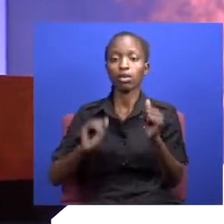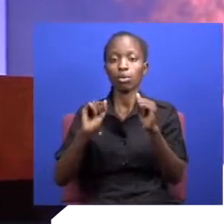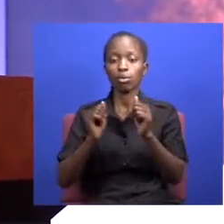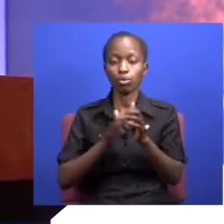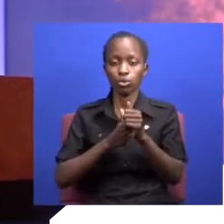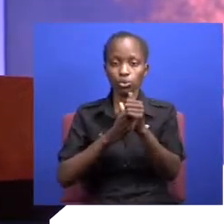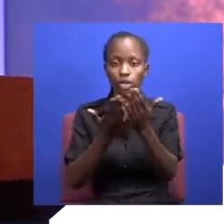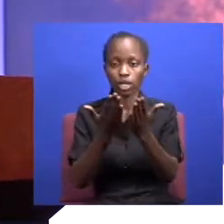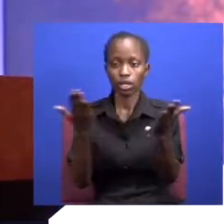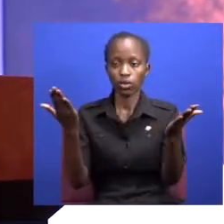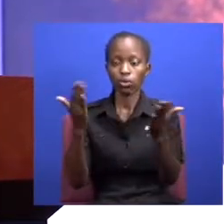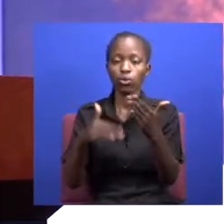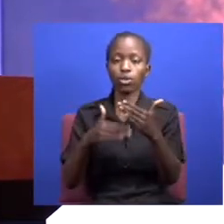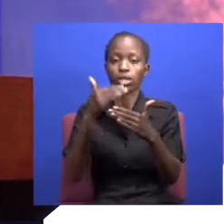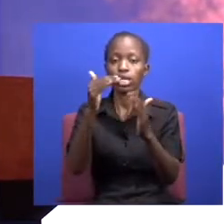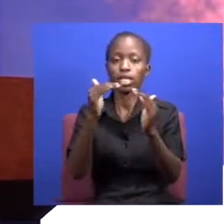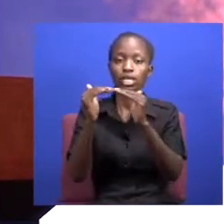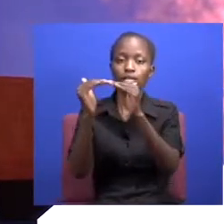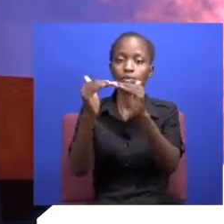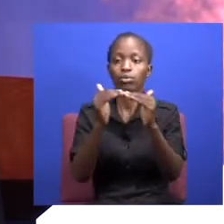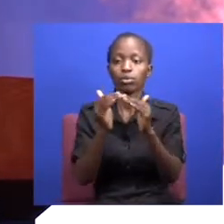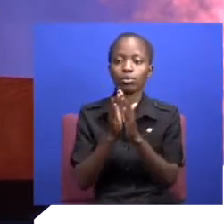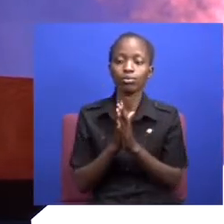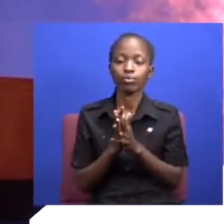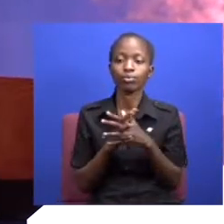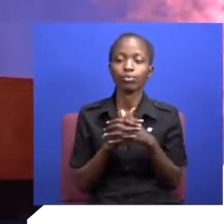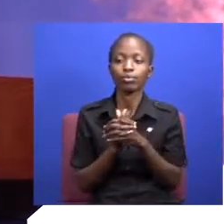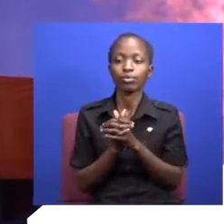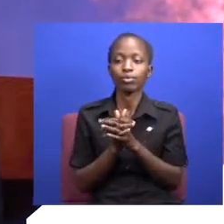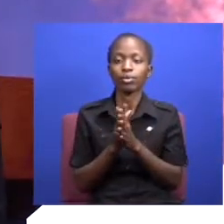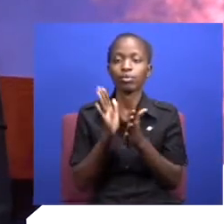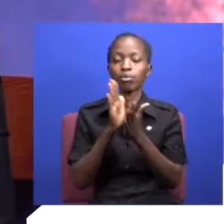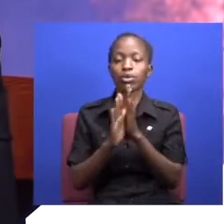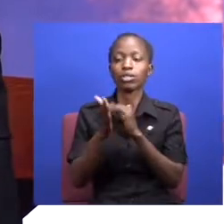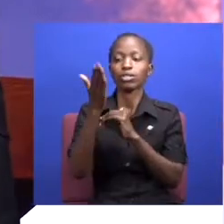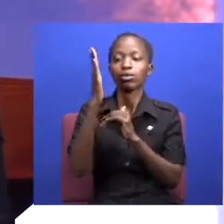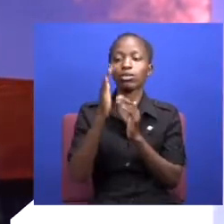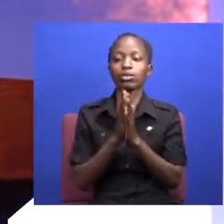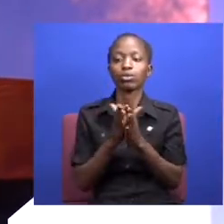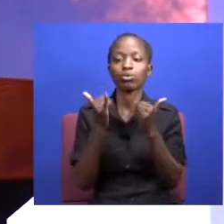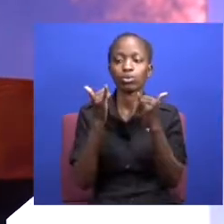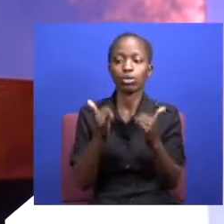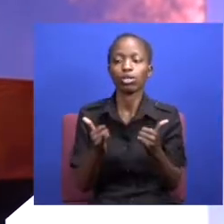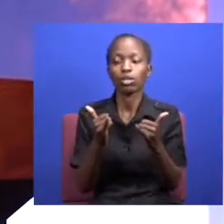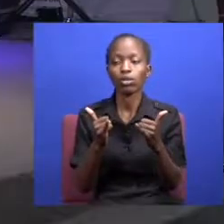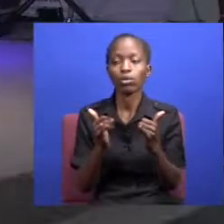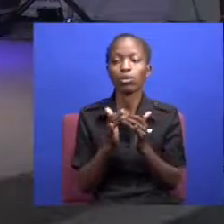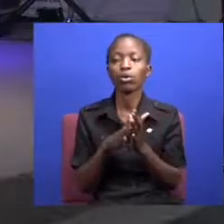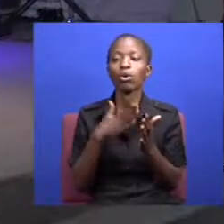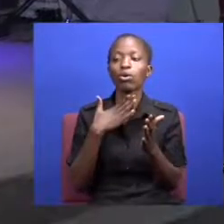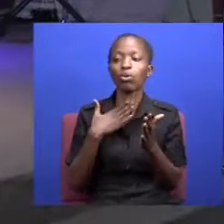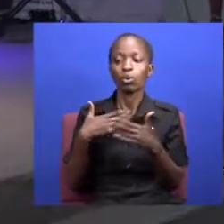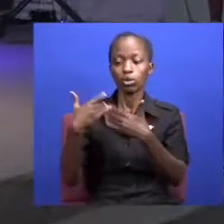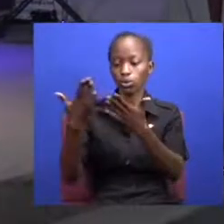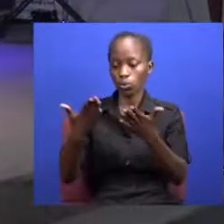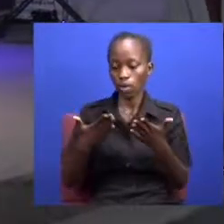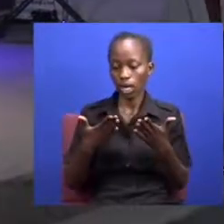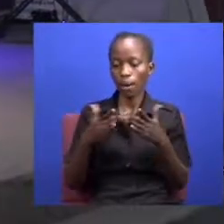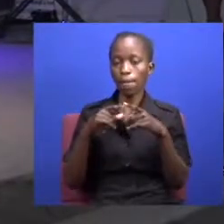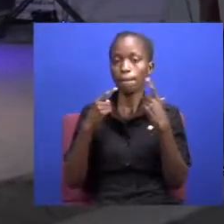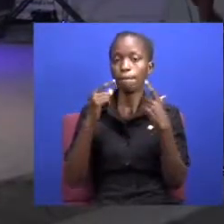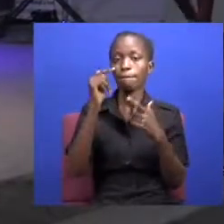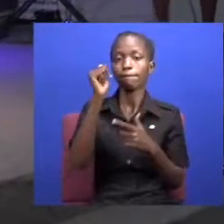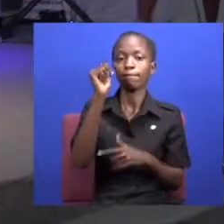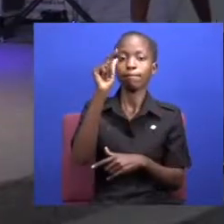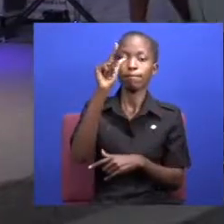then we'll be able to guide you on the next step as we move forward. Praise God. At this point, I just want to welcome Pastor